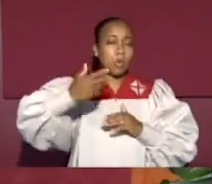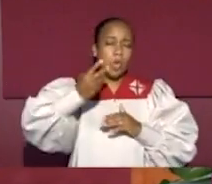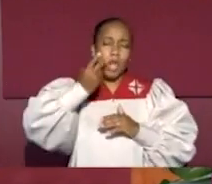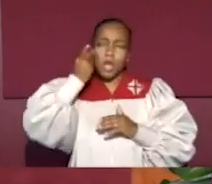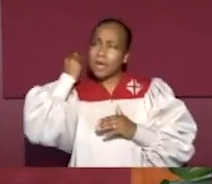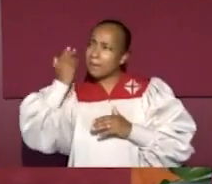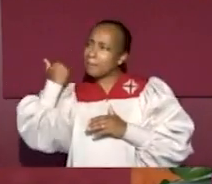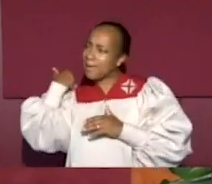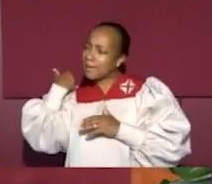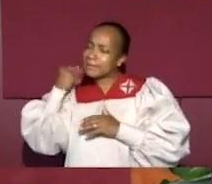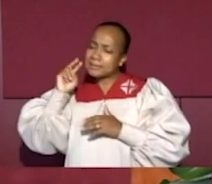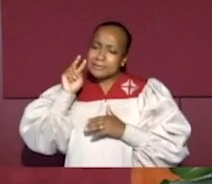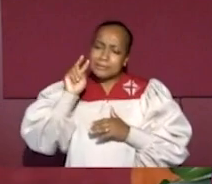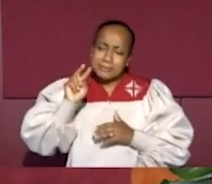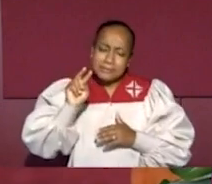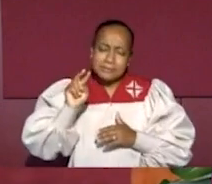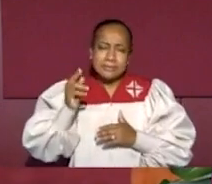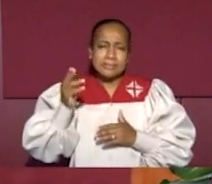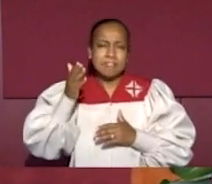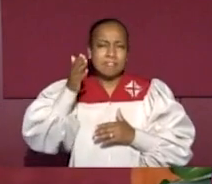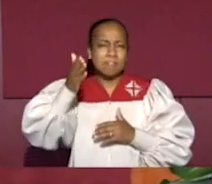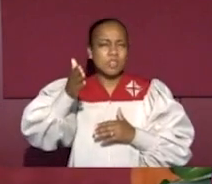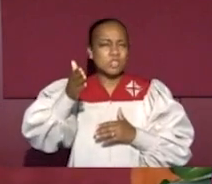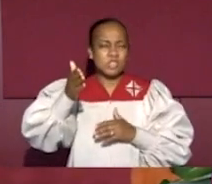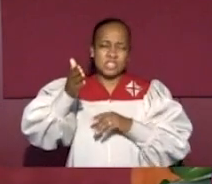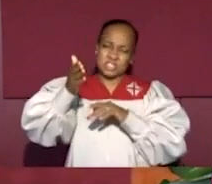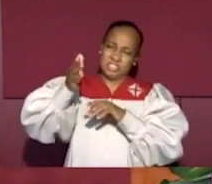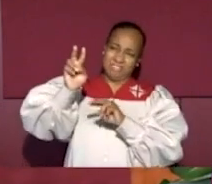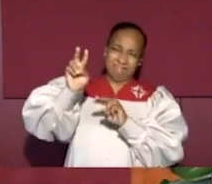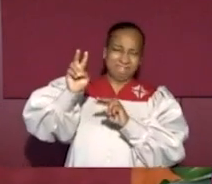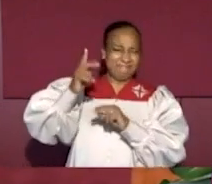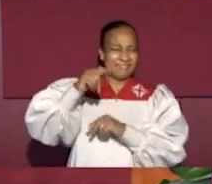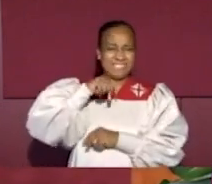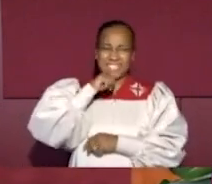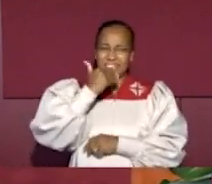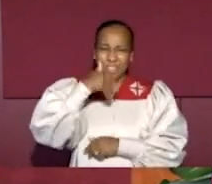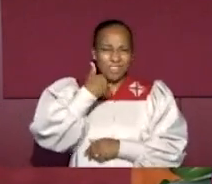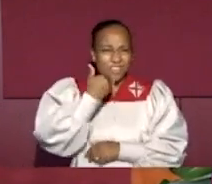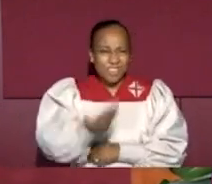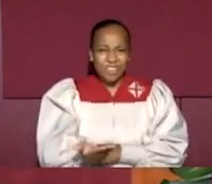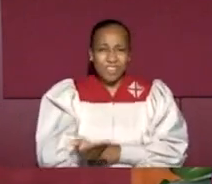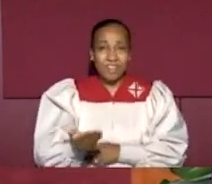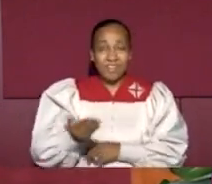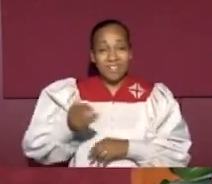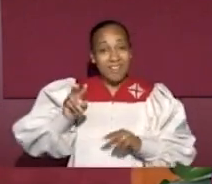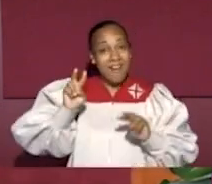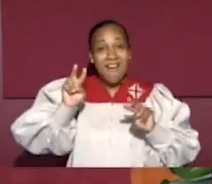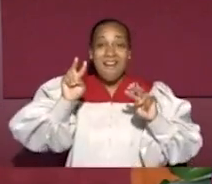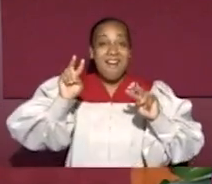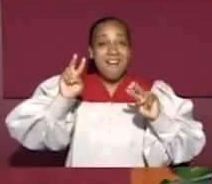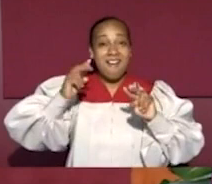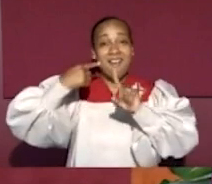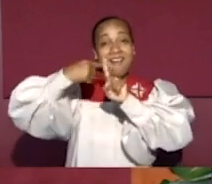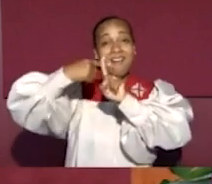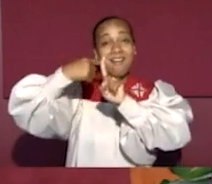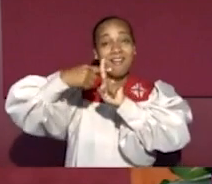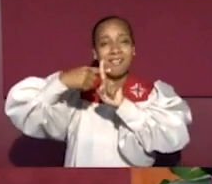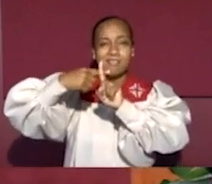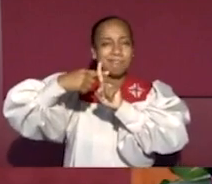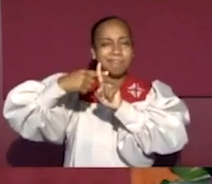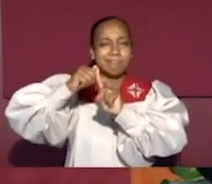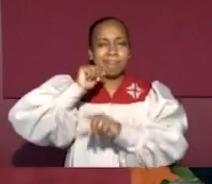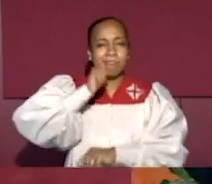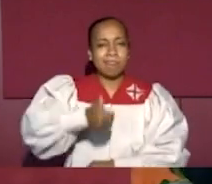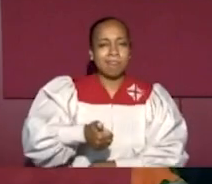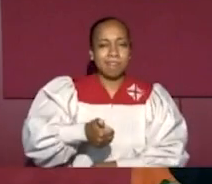where we are at present, and we just feel like the future just doesn't look good. Tomorrow just doesn't have any promise to it. It doesn't have the hope that I thought, and